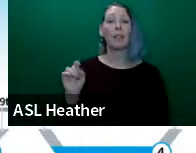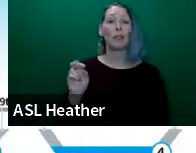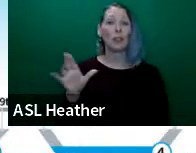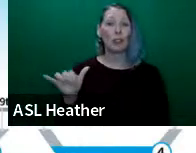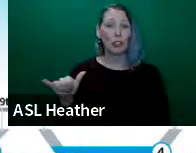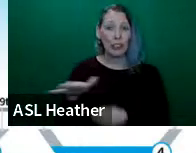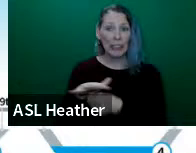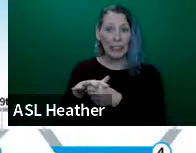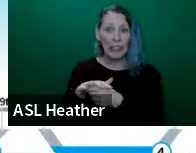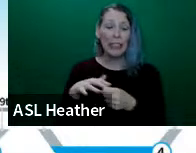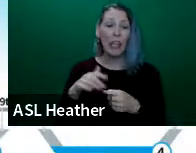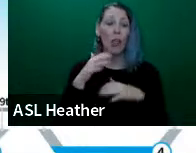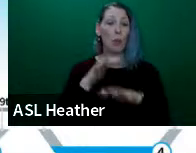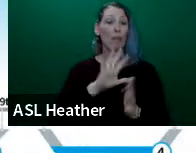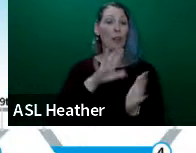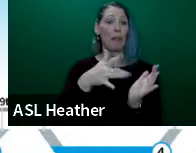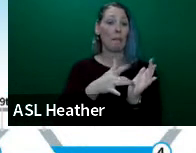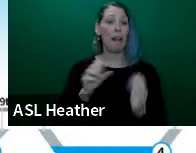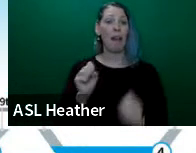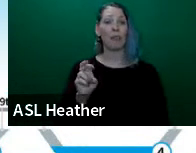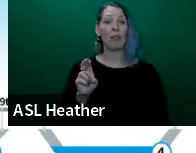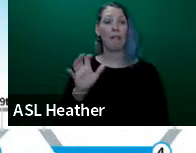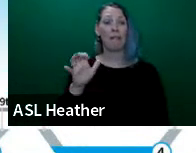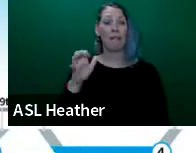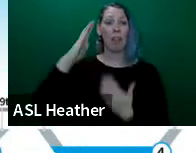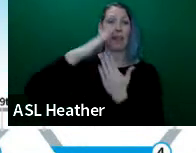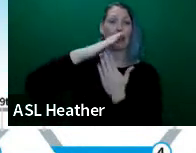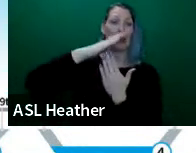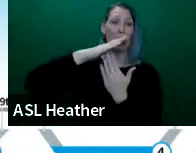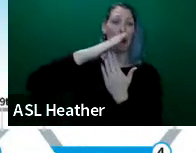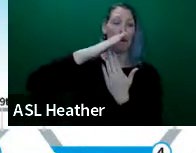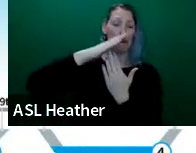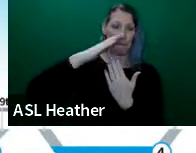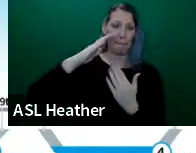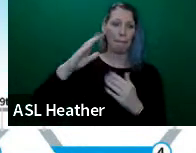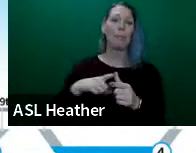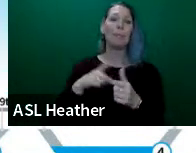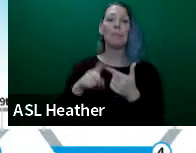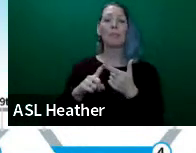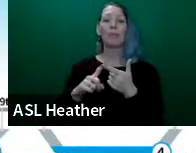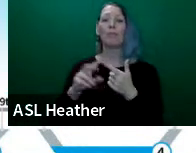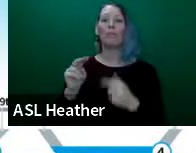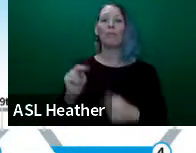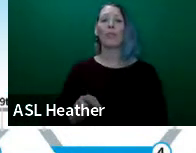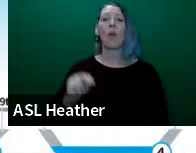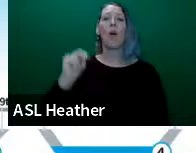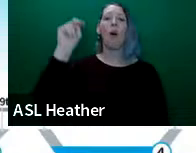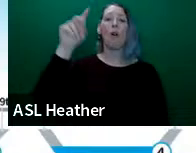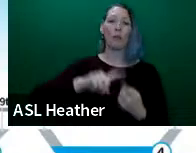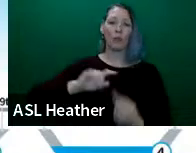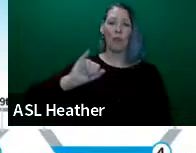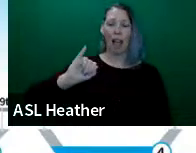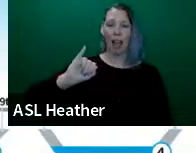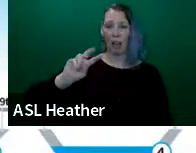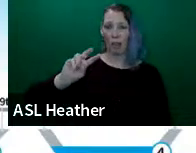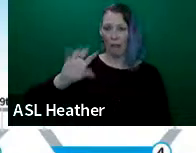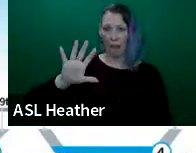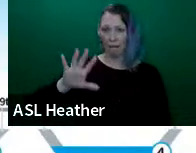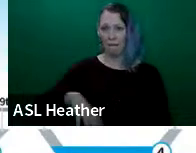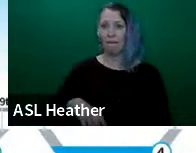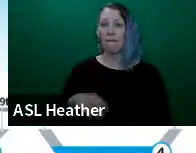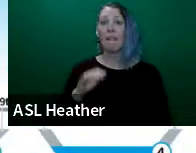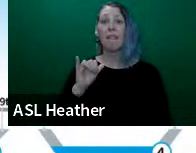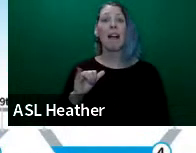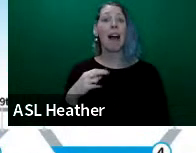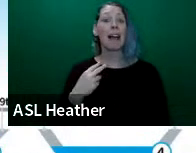river's there in the middle. SR 500 is kind of the top of the project area. And then north of there goes up to I-205. The